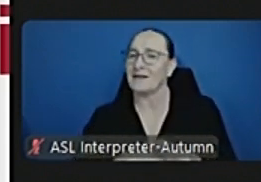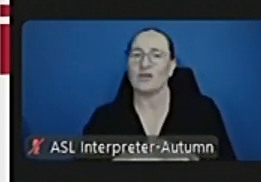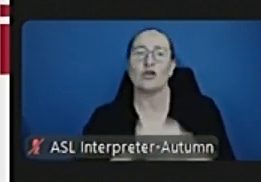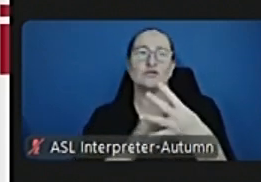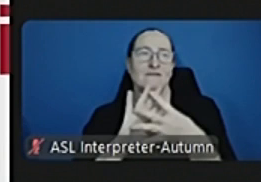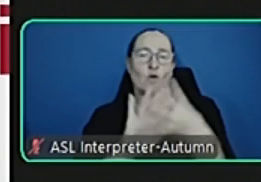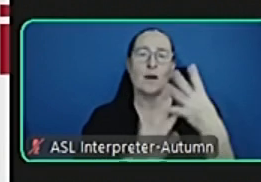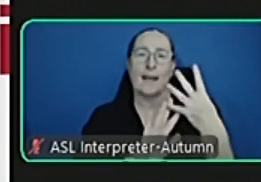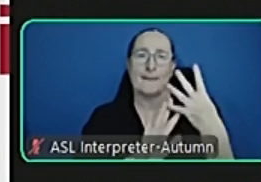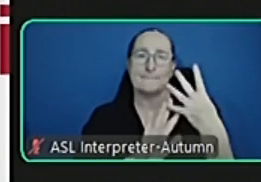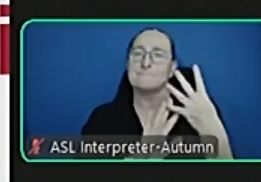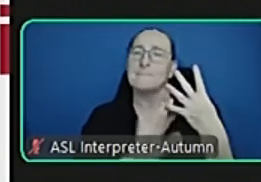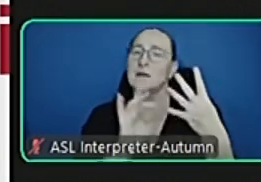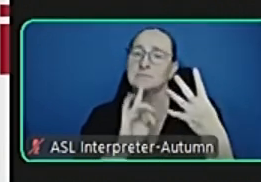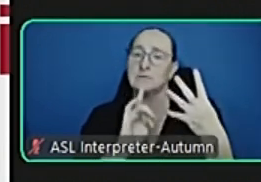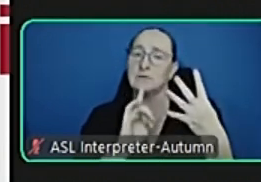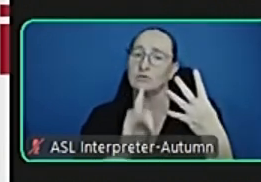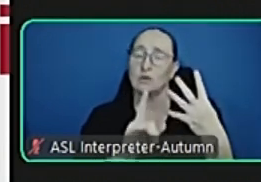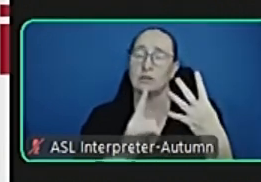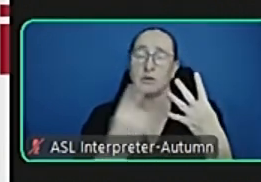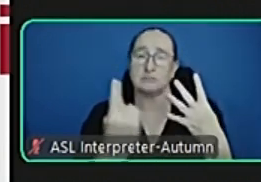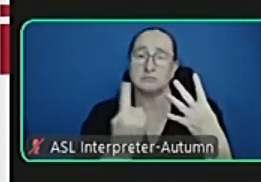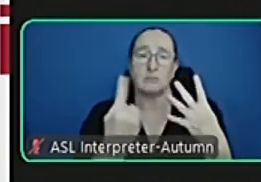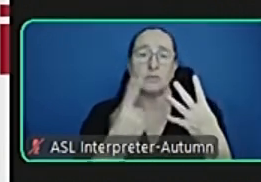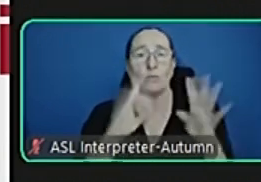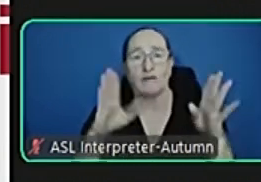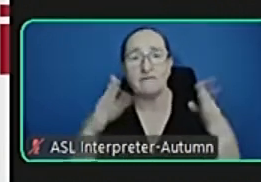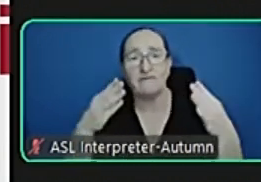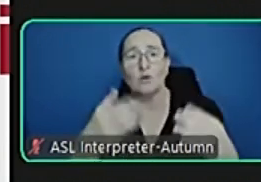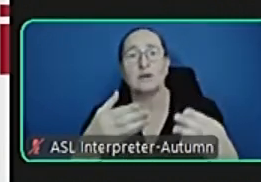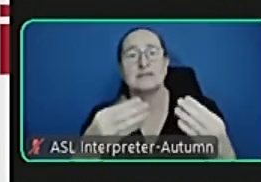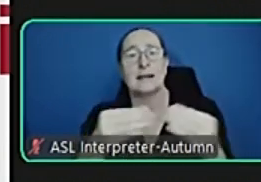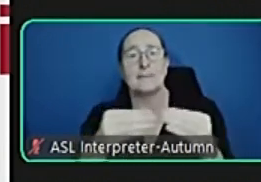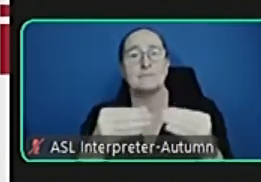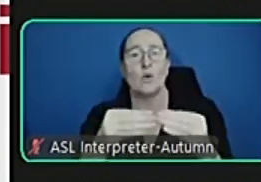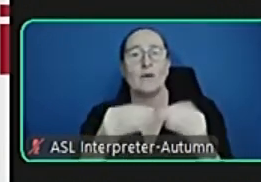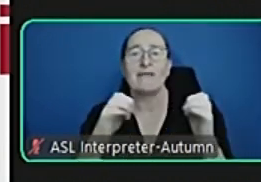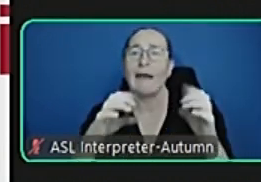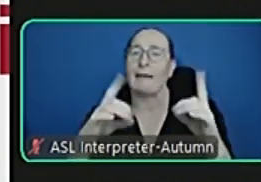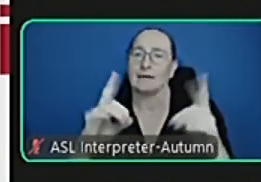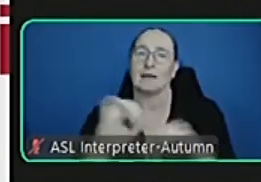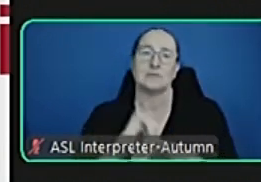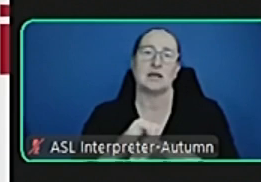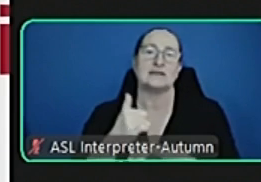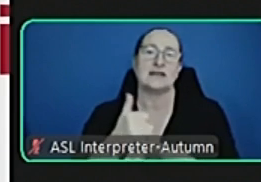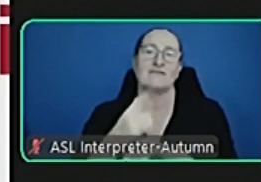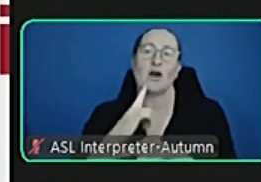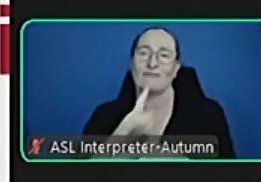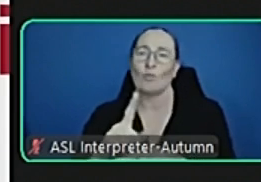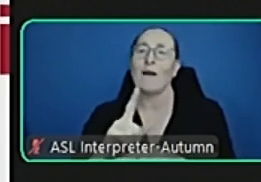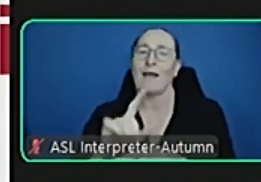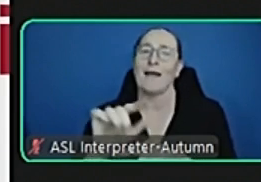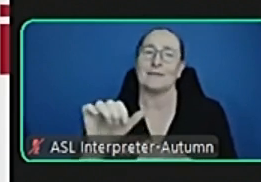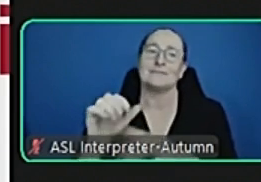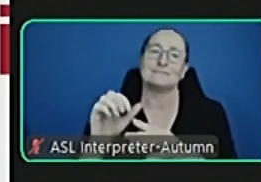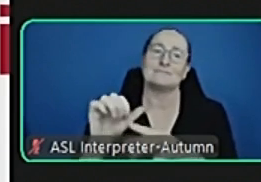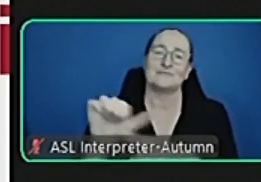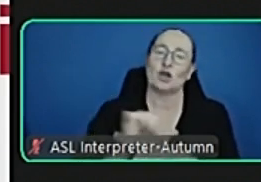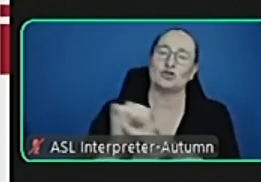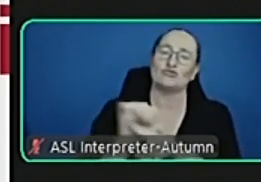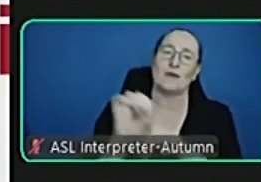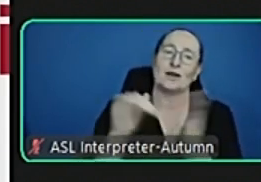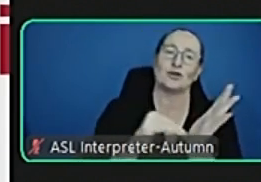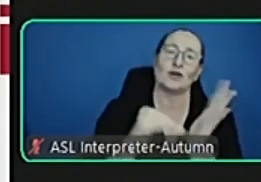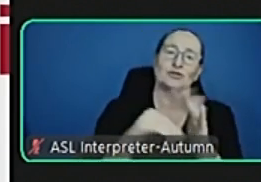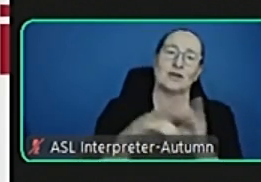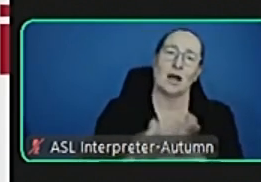And it's really something that we're focusing a lot more in the academic setting when those residents come through in the rotation, even if it's just